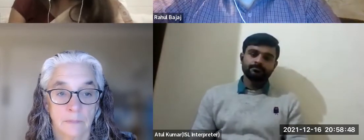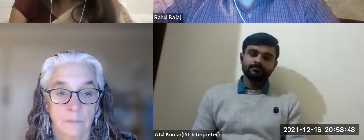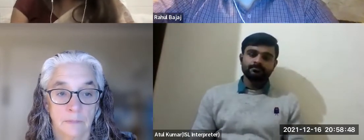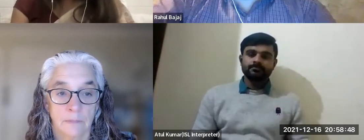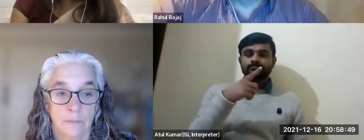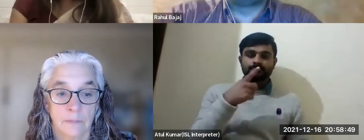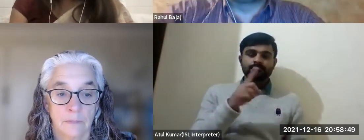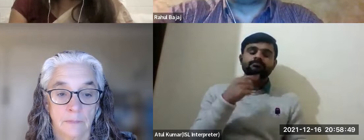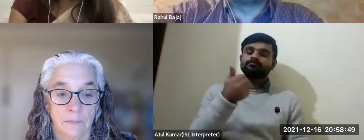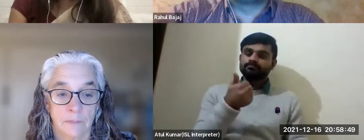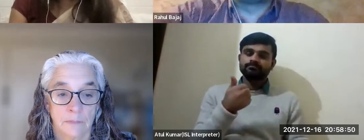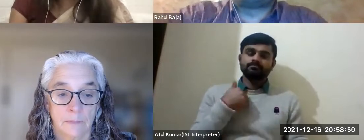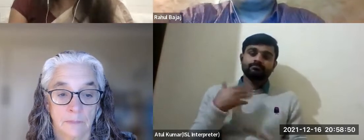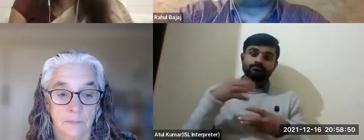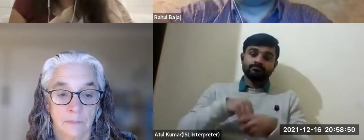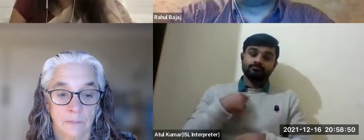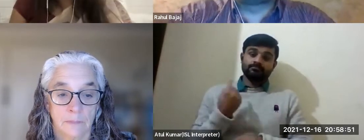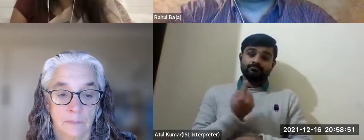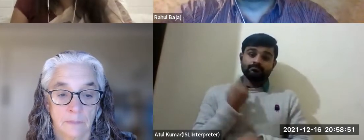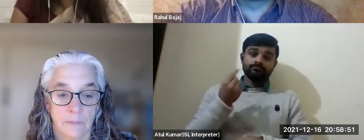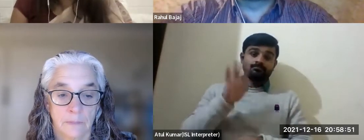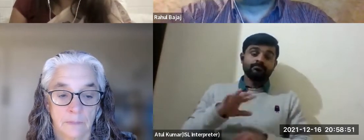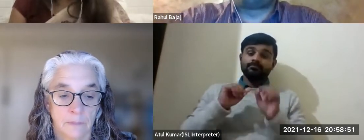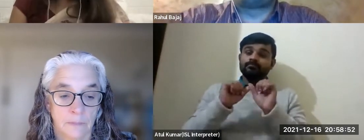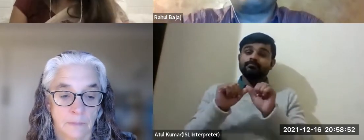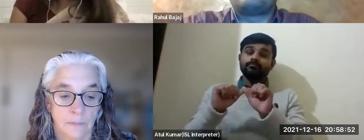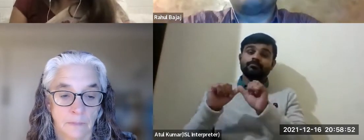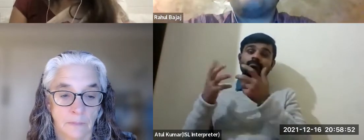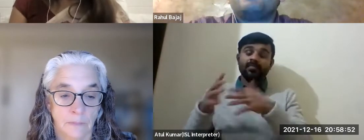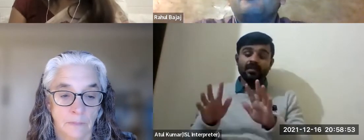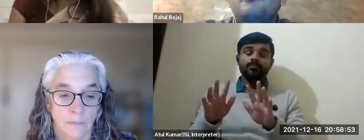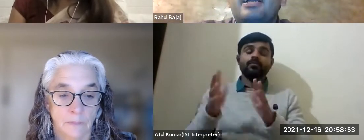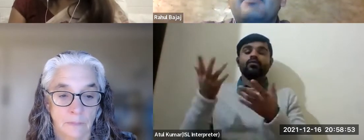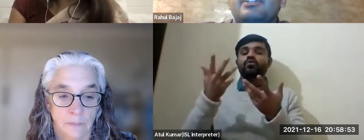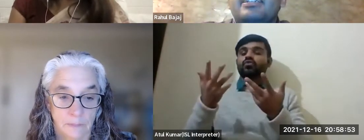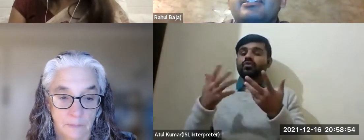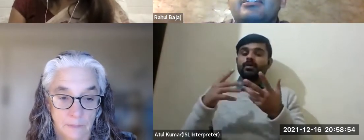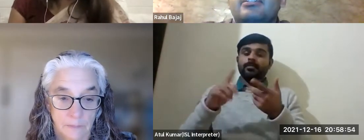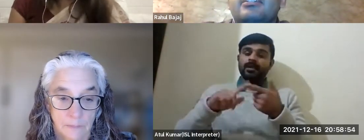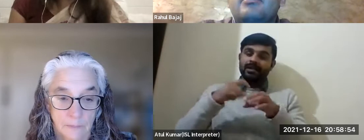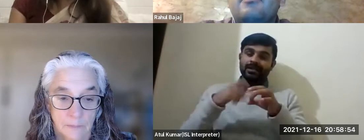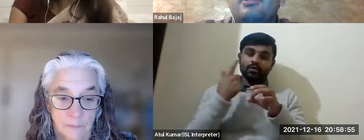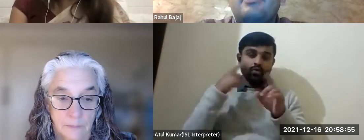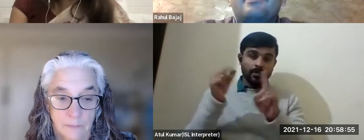Right. Not think that we alone have all the answers or are equipped to advocate for